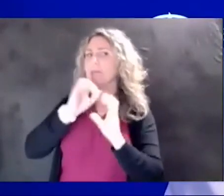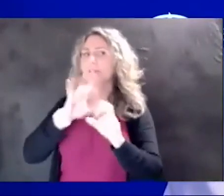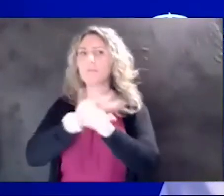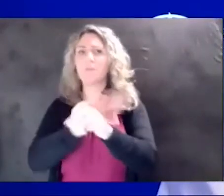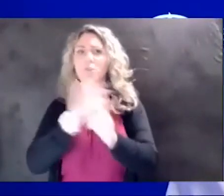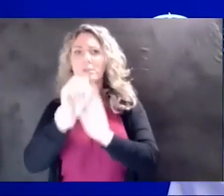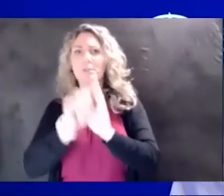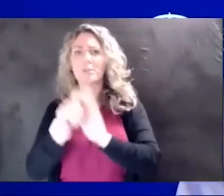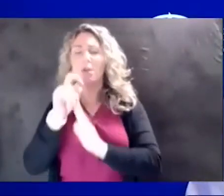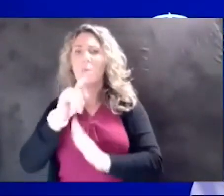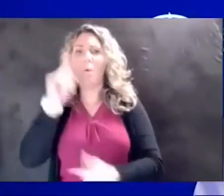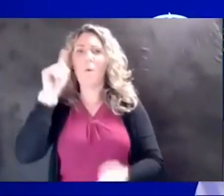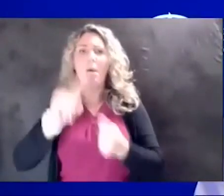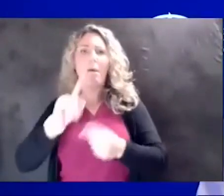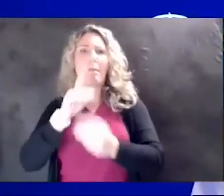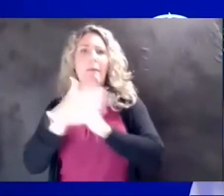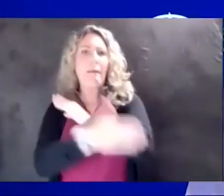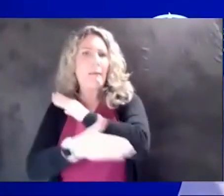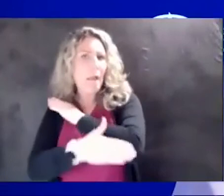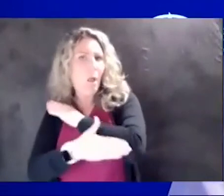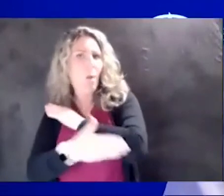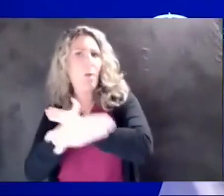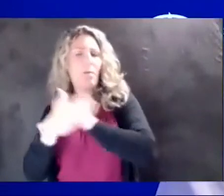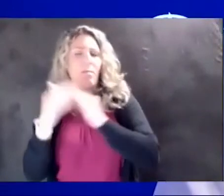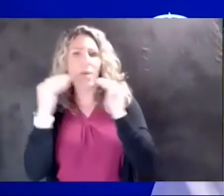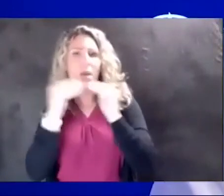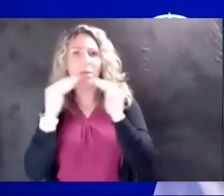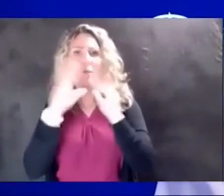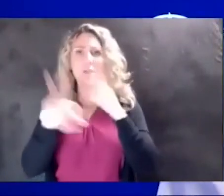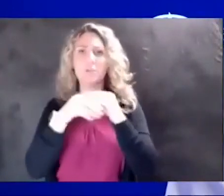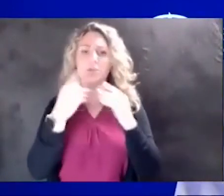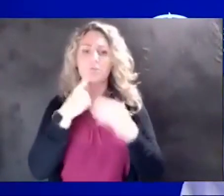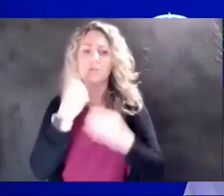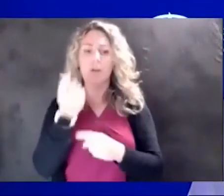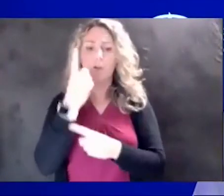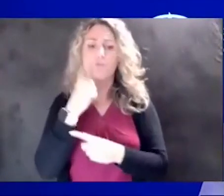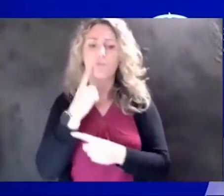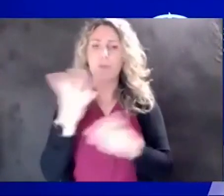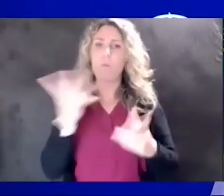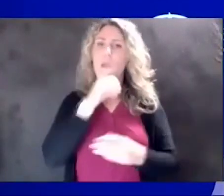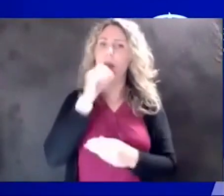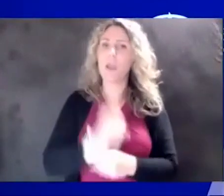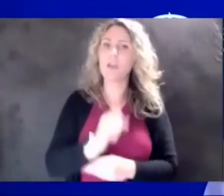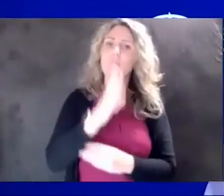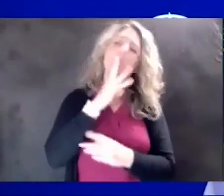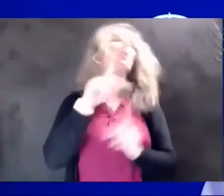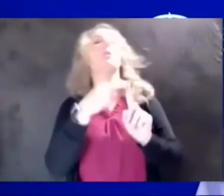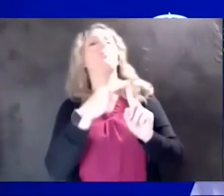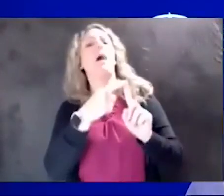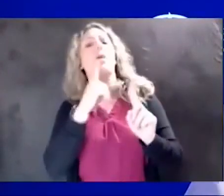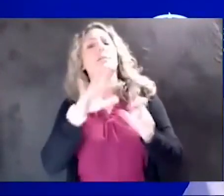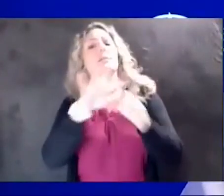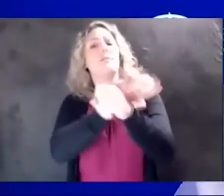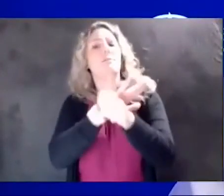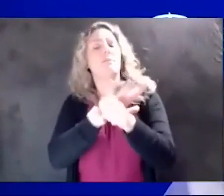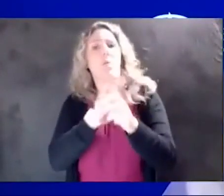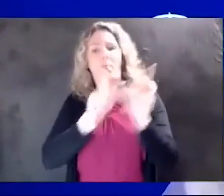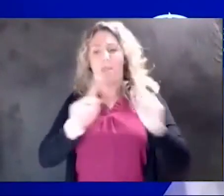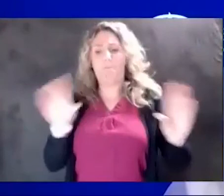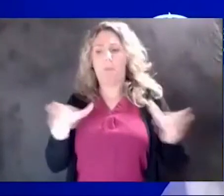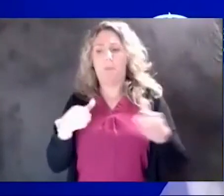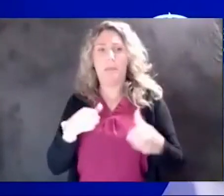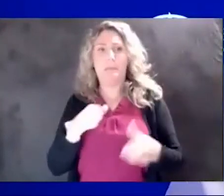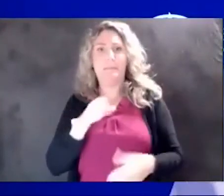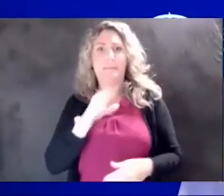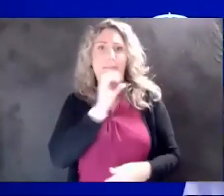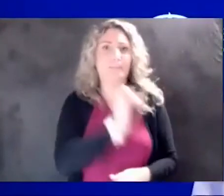county level? In addition to that, understand what ages you're talking about. Are we talking about the full population, 0 to 90